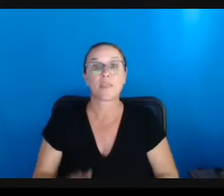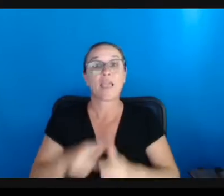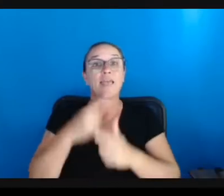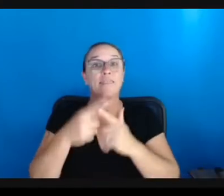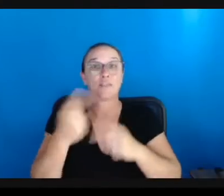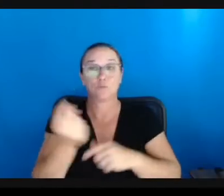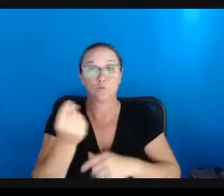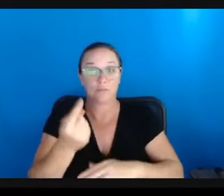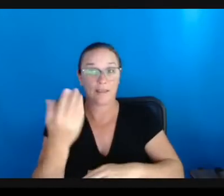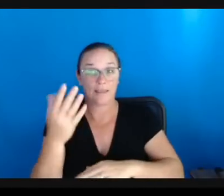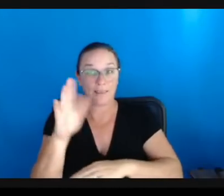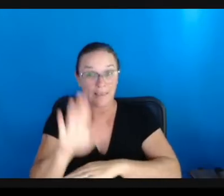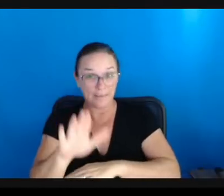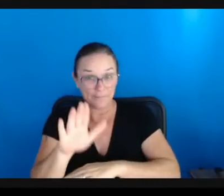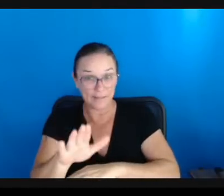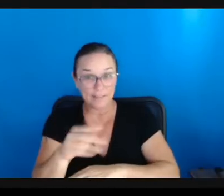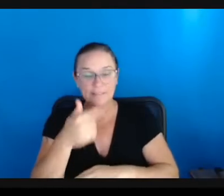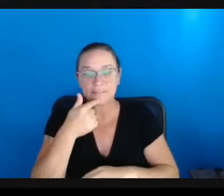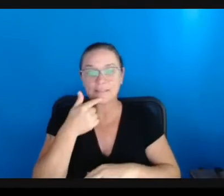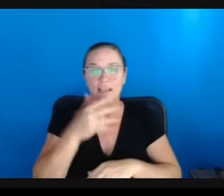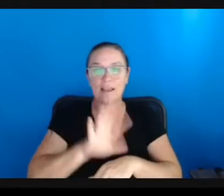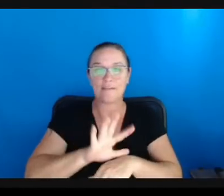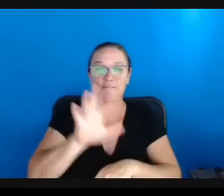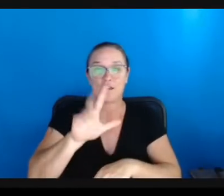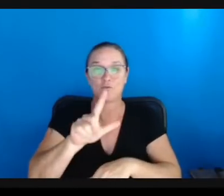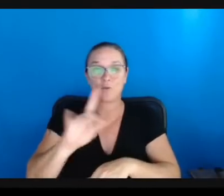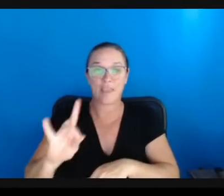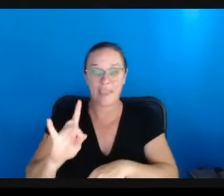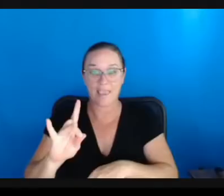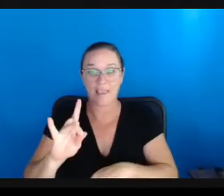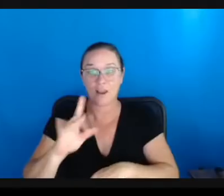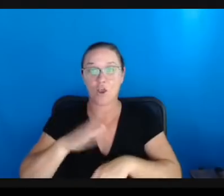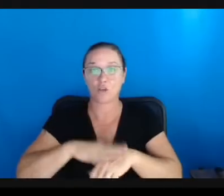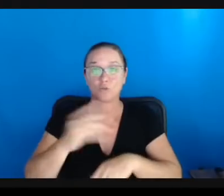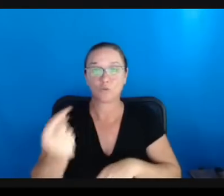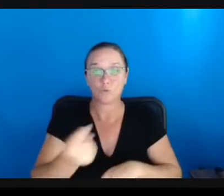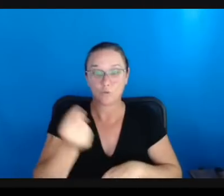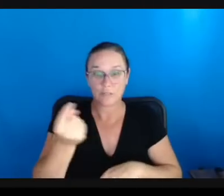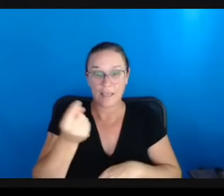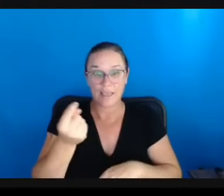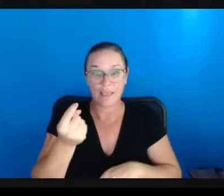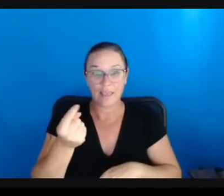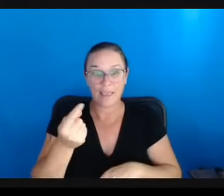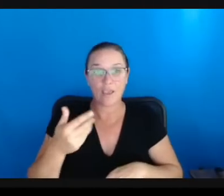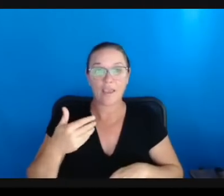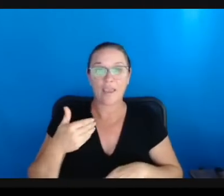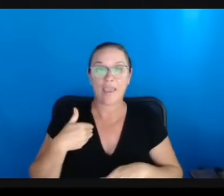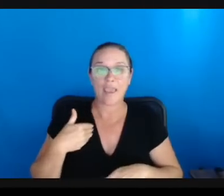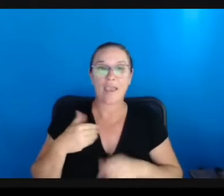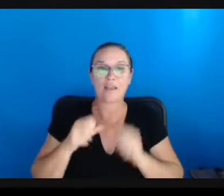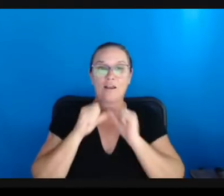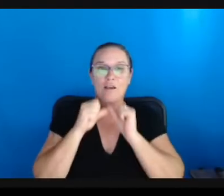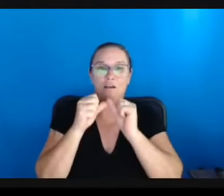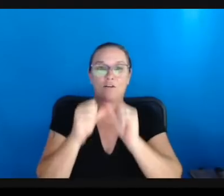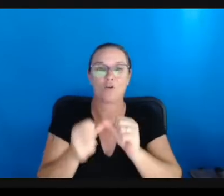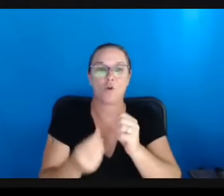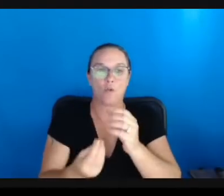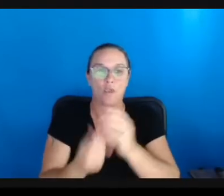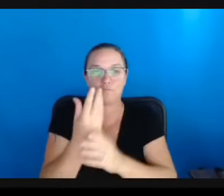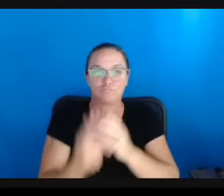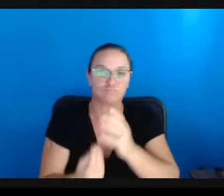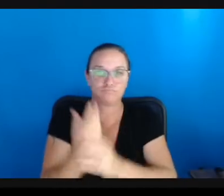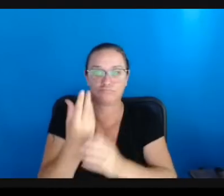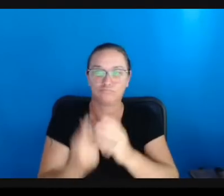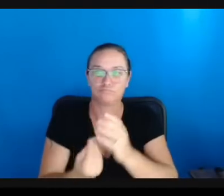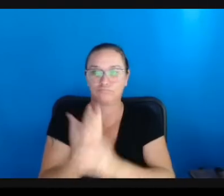evening, they noted that at 5:28 p.m. on Tuesday, we had the beginning of sustained lava fountaining. The fountains quickly